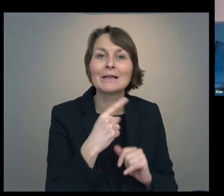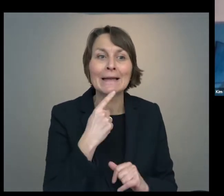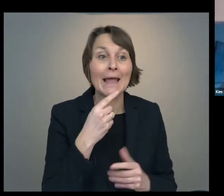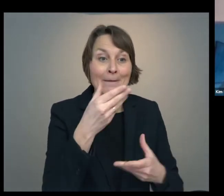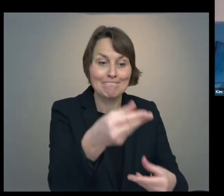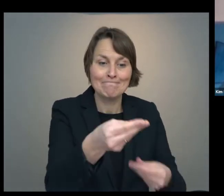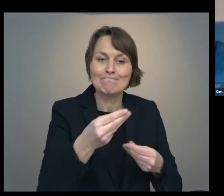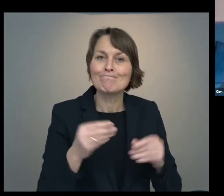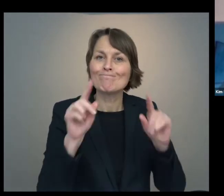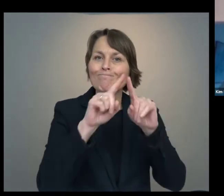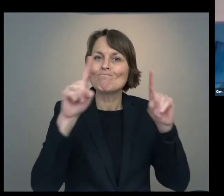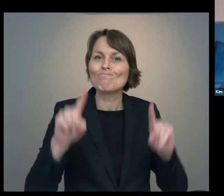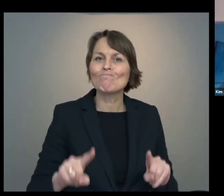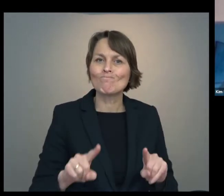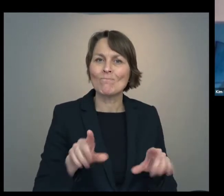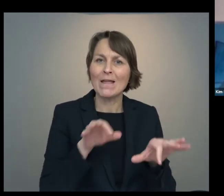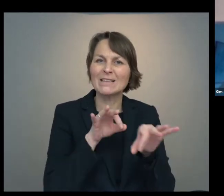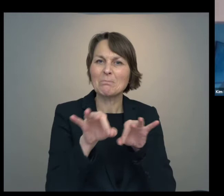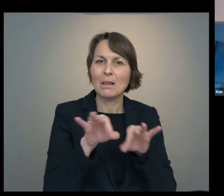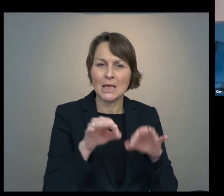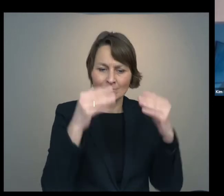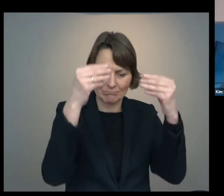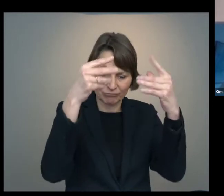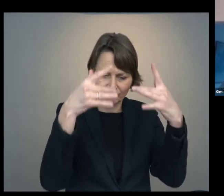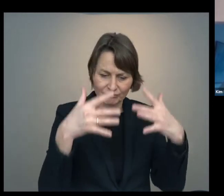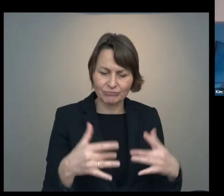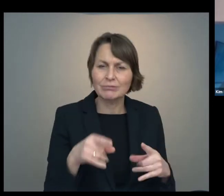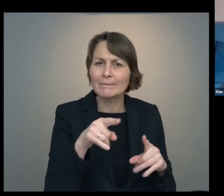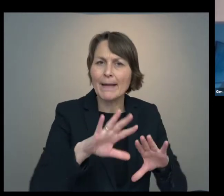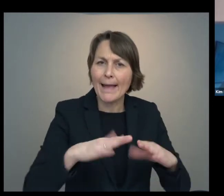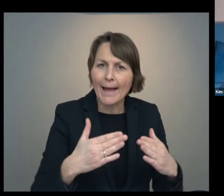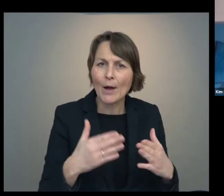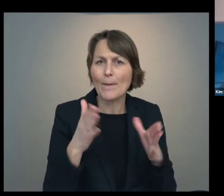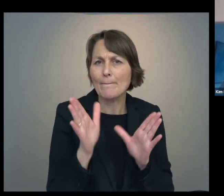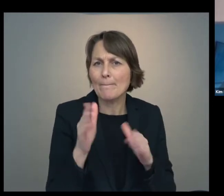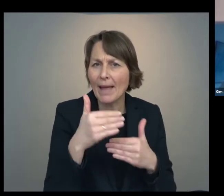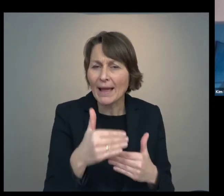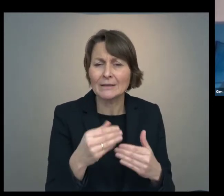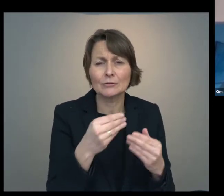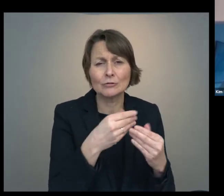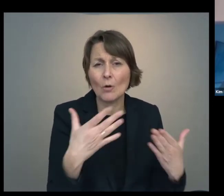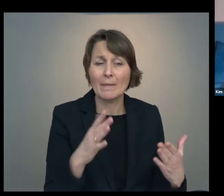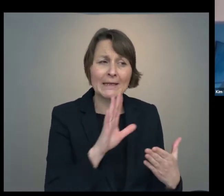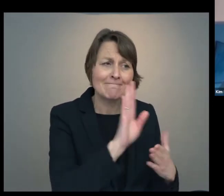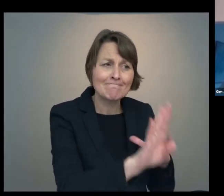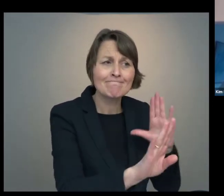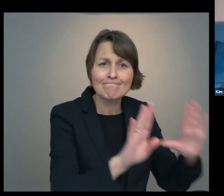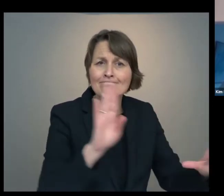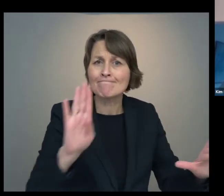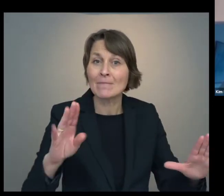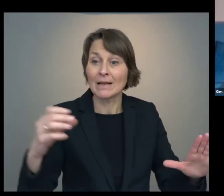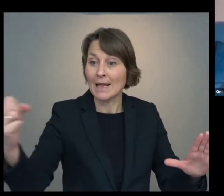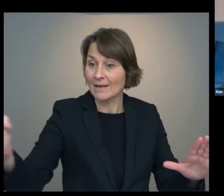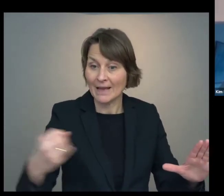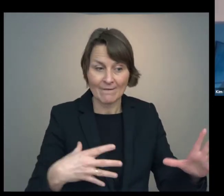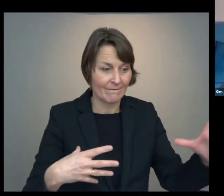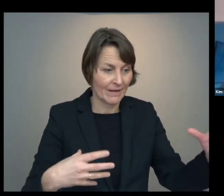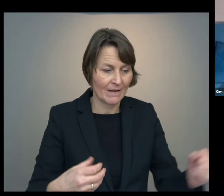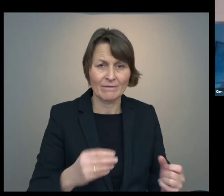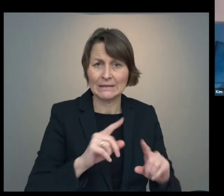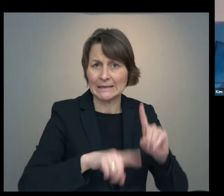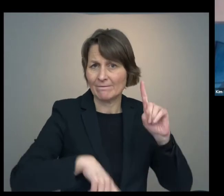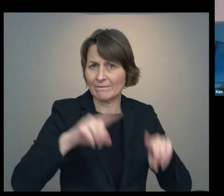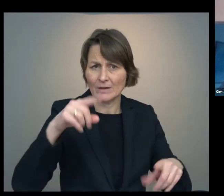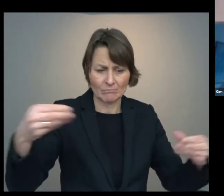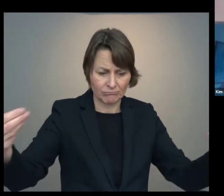give prizes for people contributing documentation or working on a package or something like that. There's so much that adds value